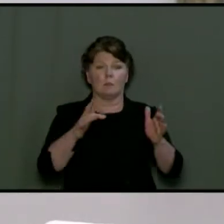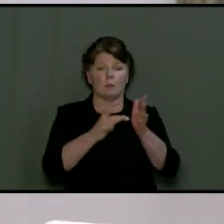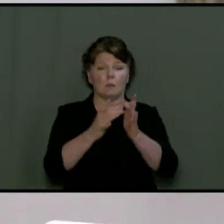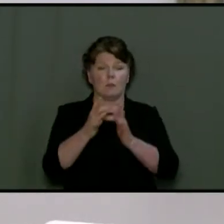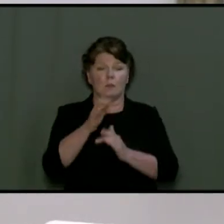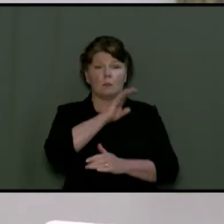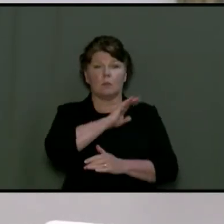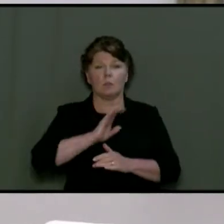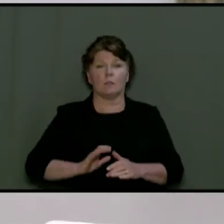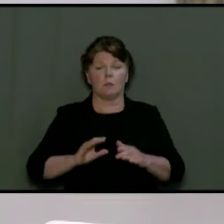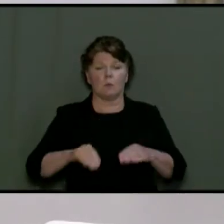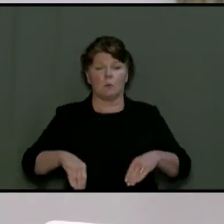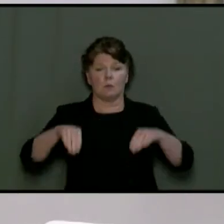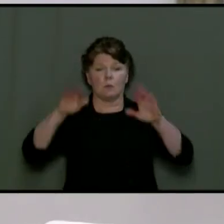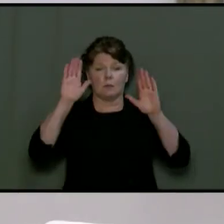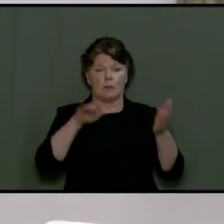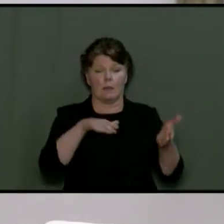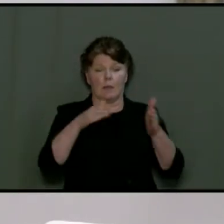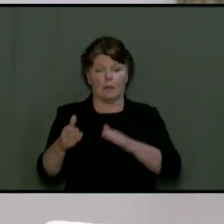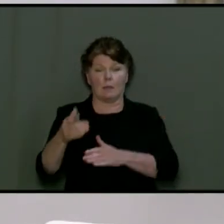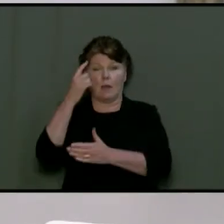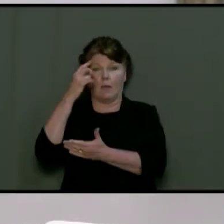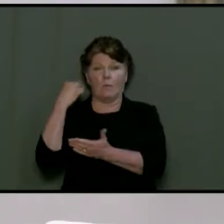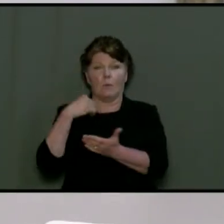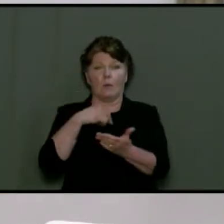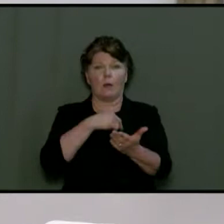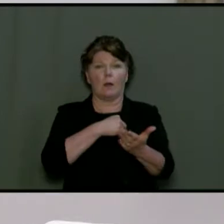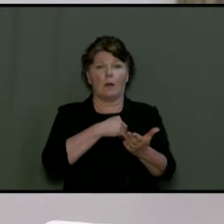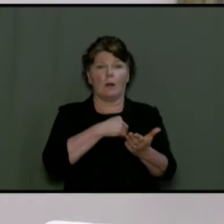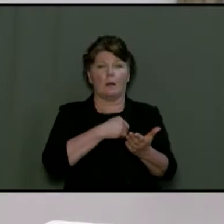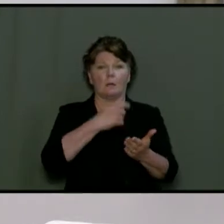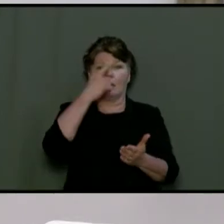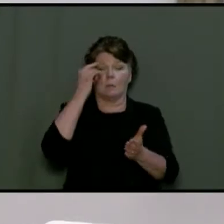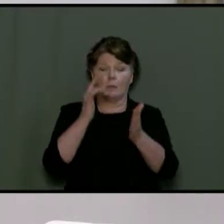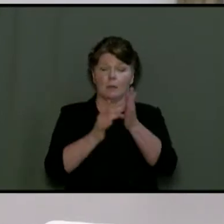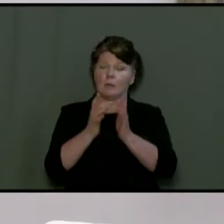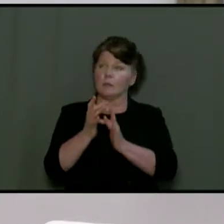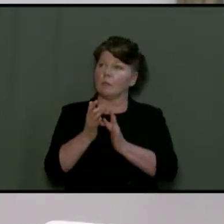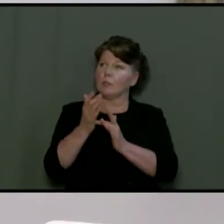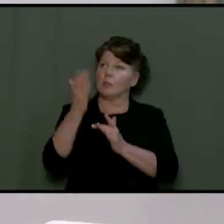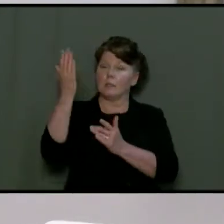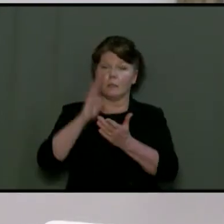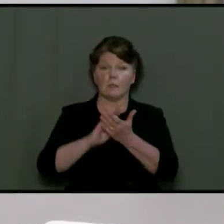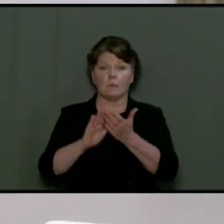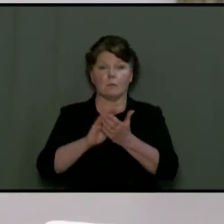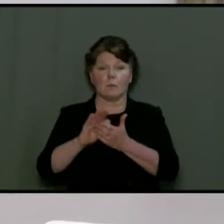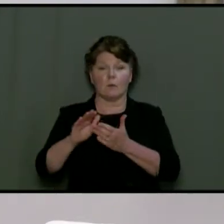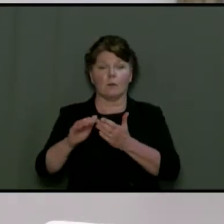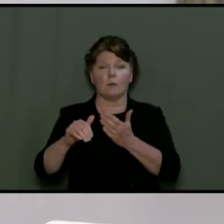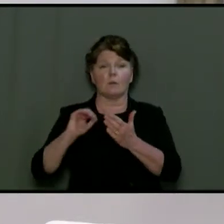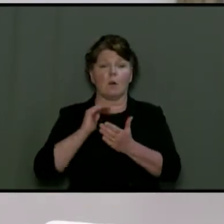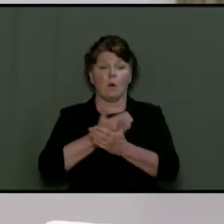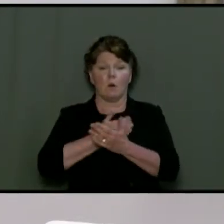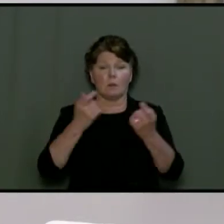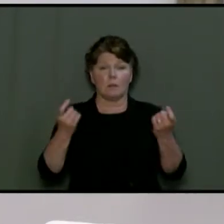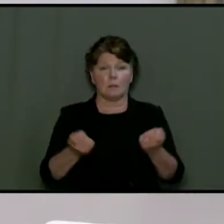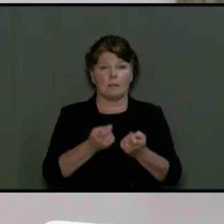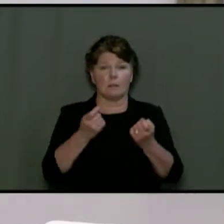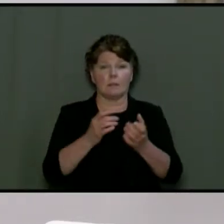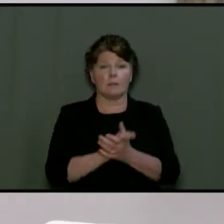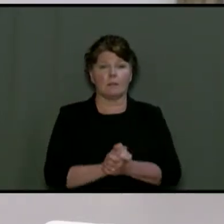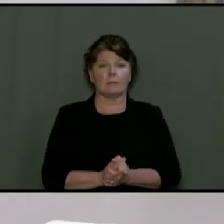Christ, was given to die for us, and for his sake forgives us all of our sins.